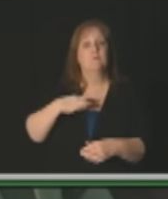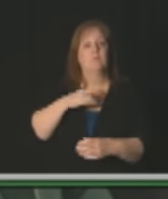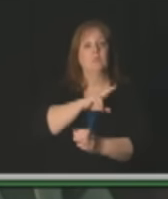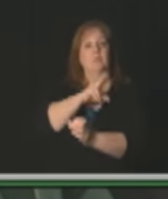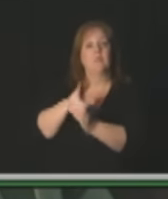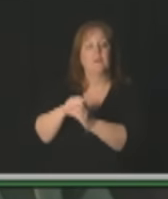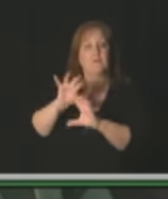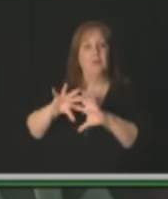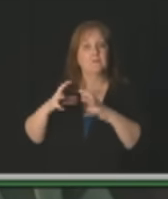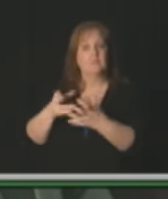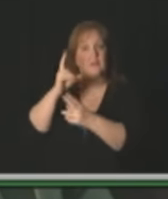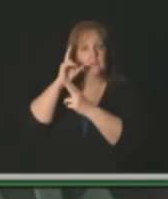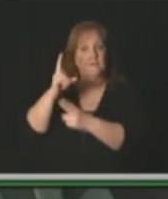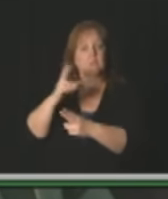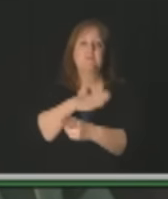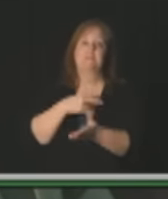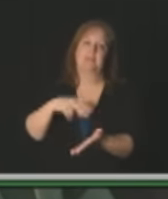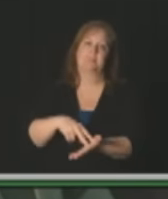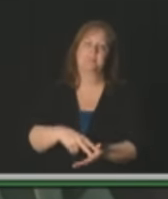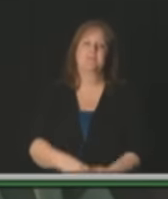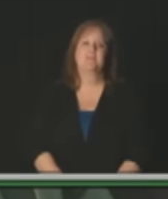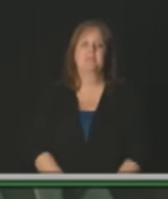an honor society please stand?